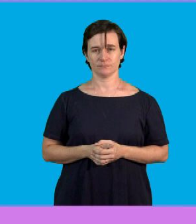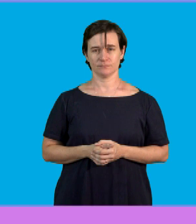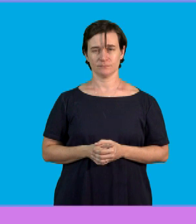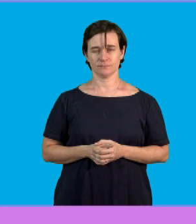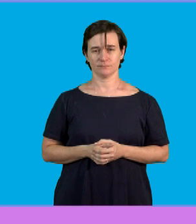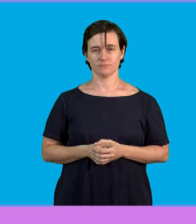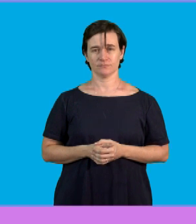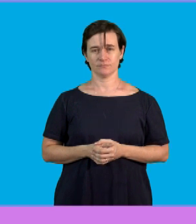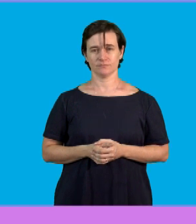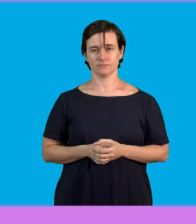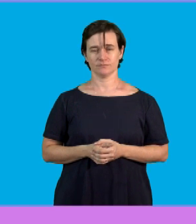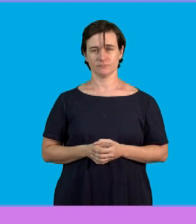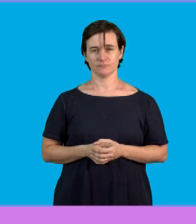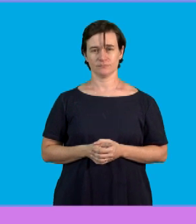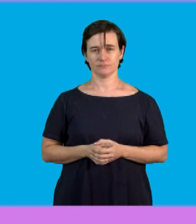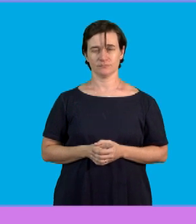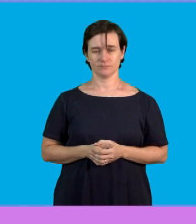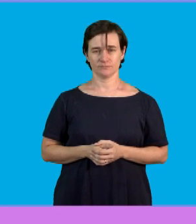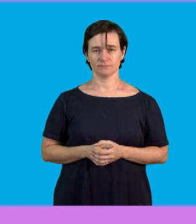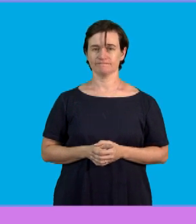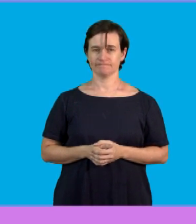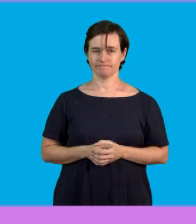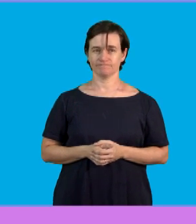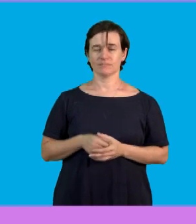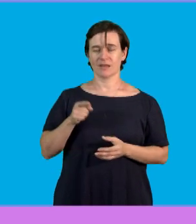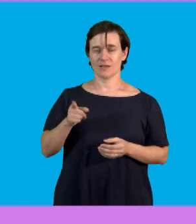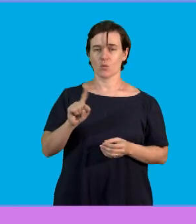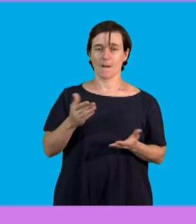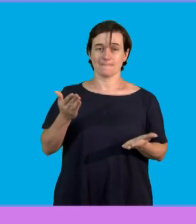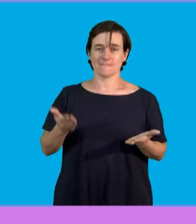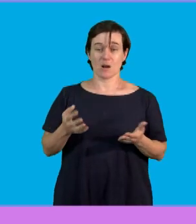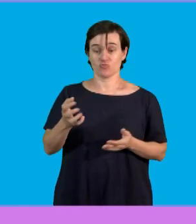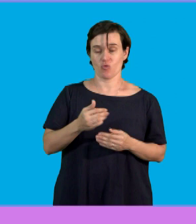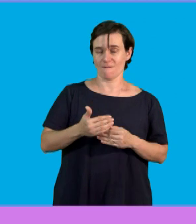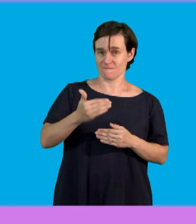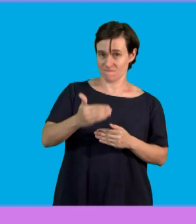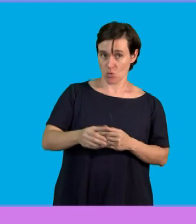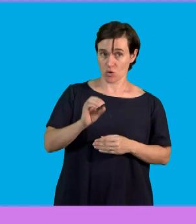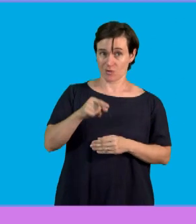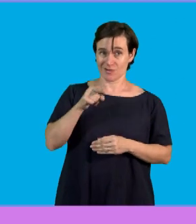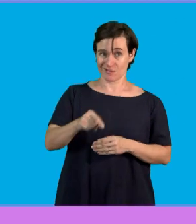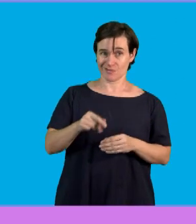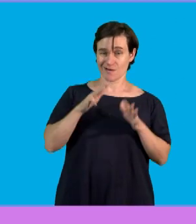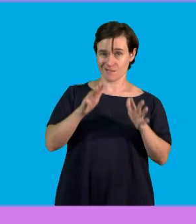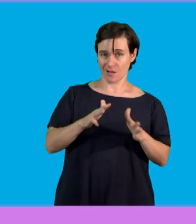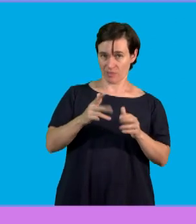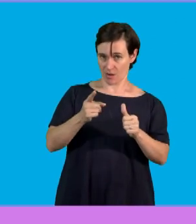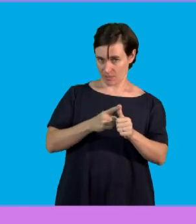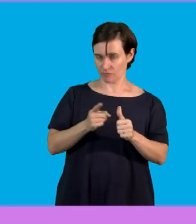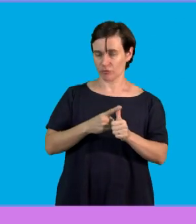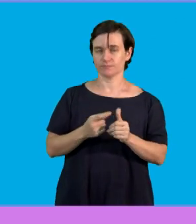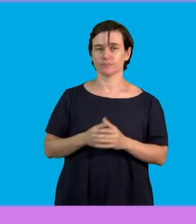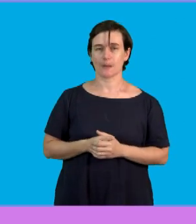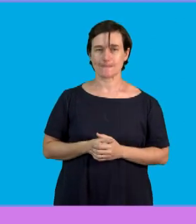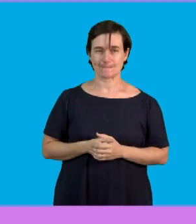48 cents. Yes, so that was the balance brought forward on the 19th.